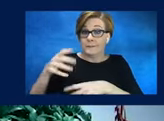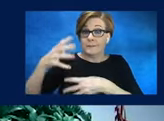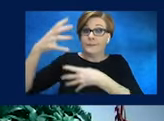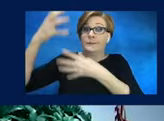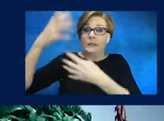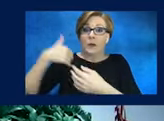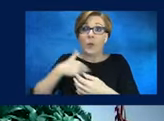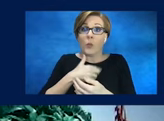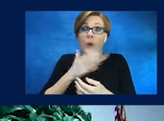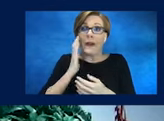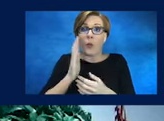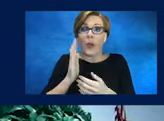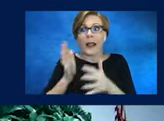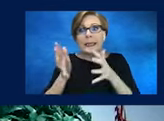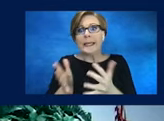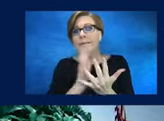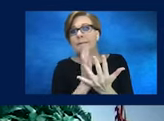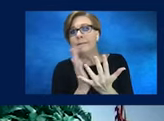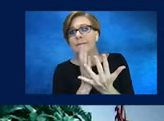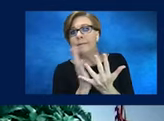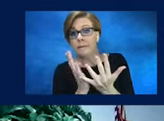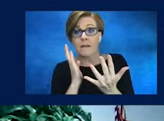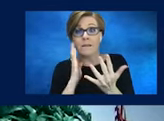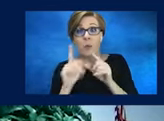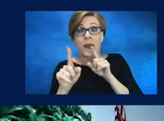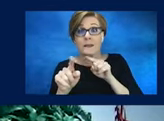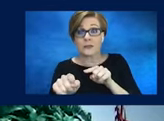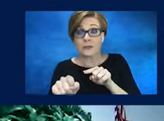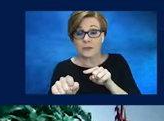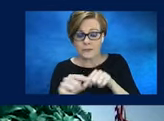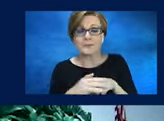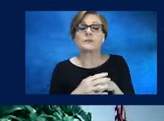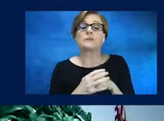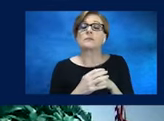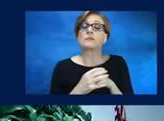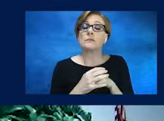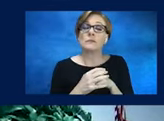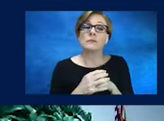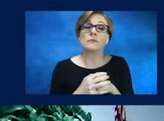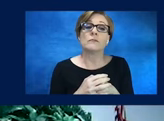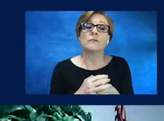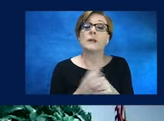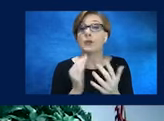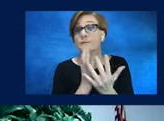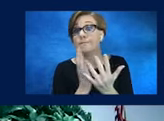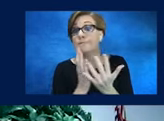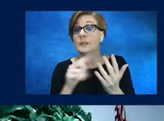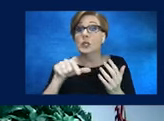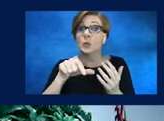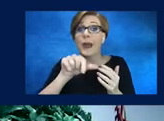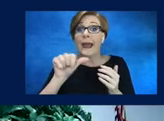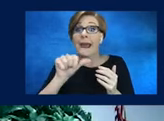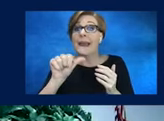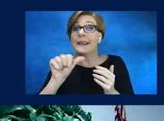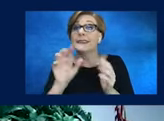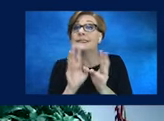as many questions as possible during our time together. But we're going to have that Q&A session, which is going to be great. It's going to be moderated